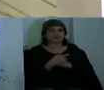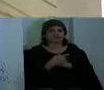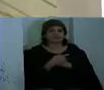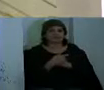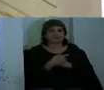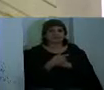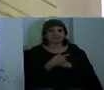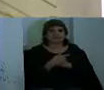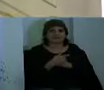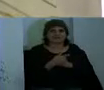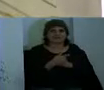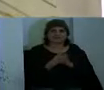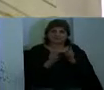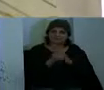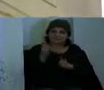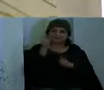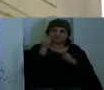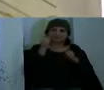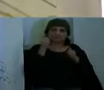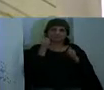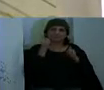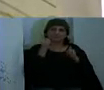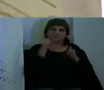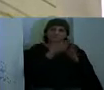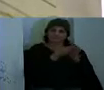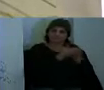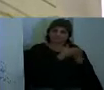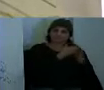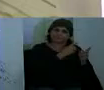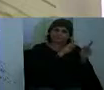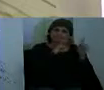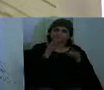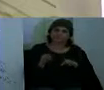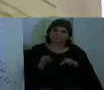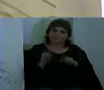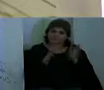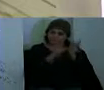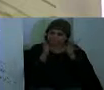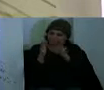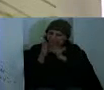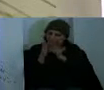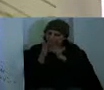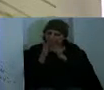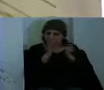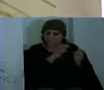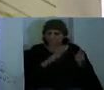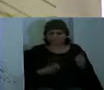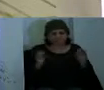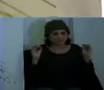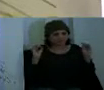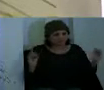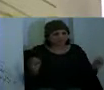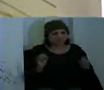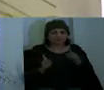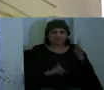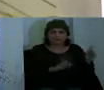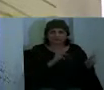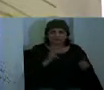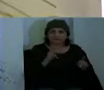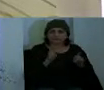preeminence of Jesus Christ. Nobody higher. Nobody or nothing